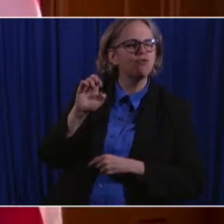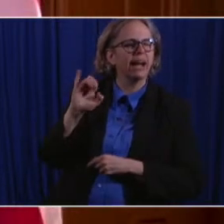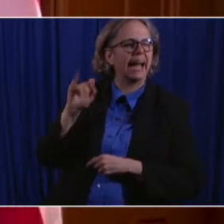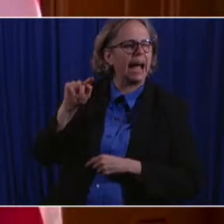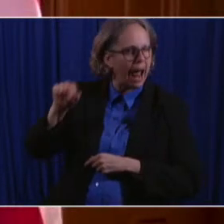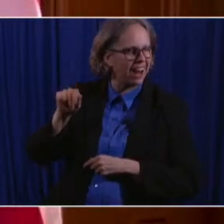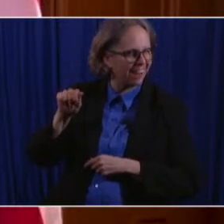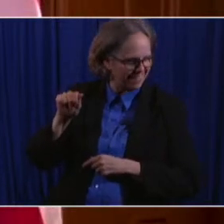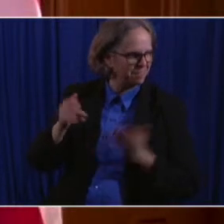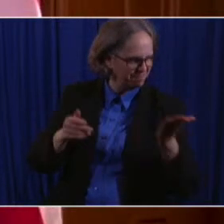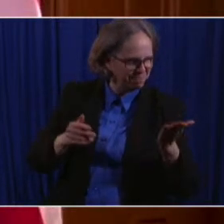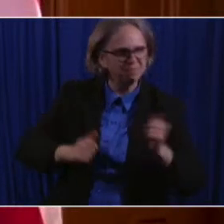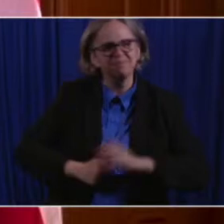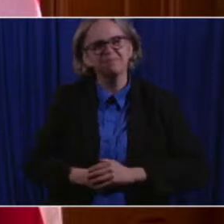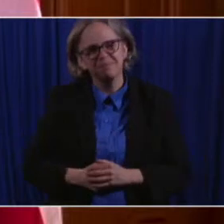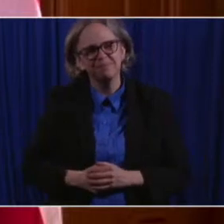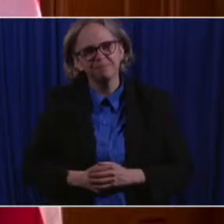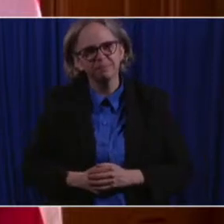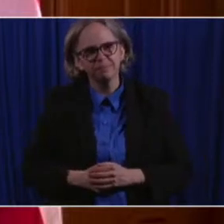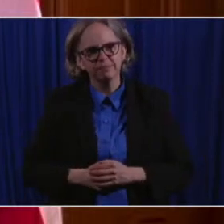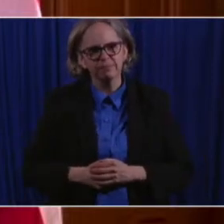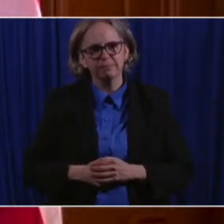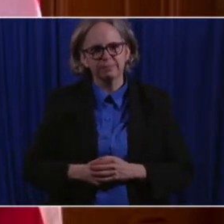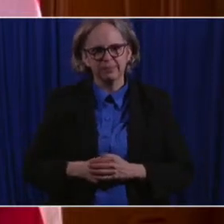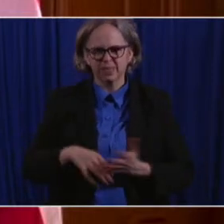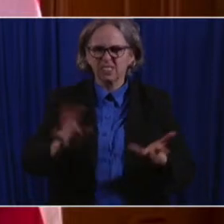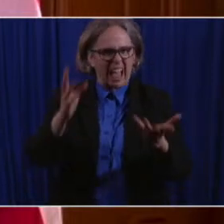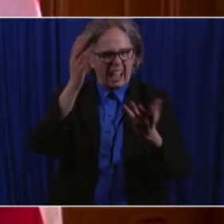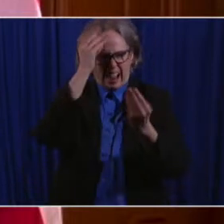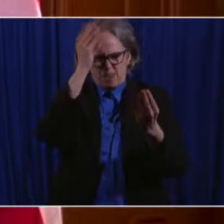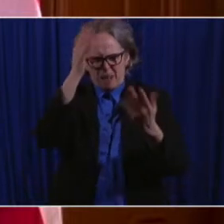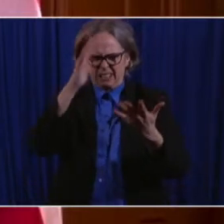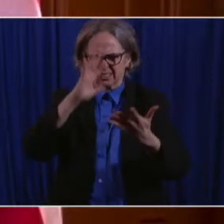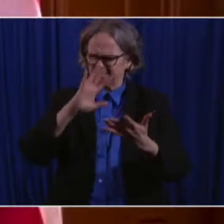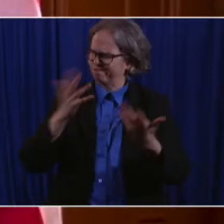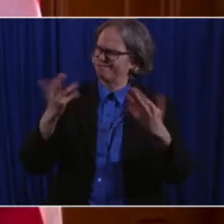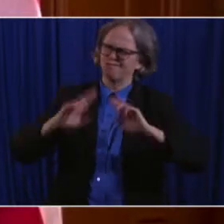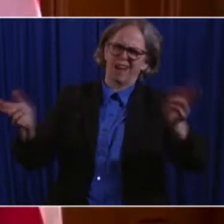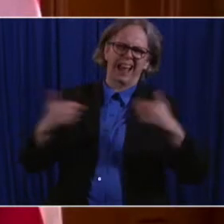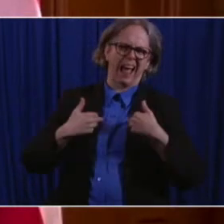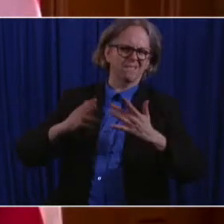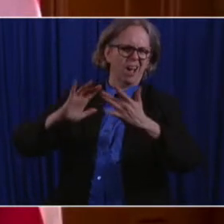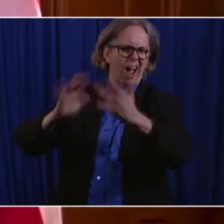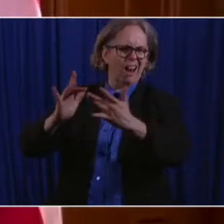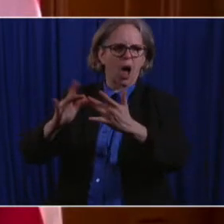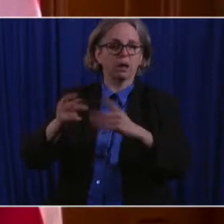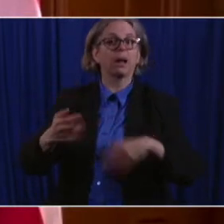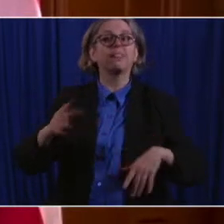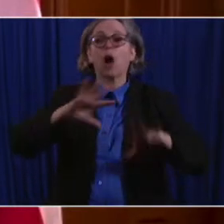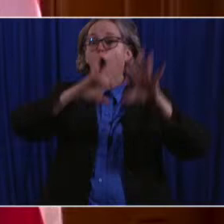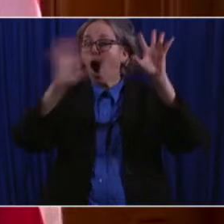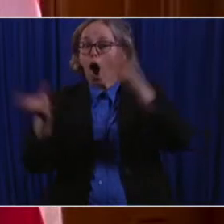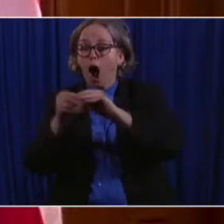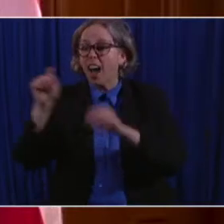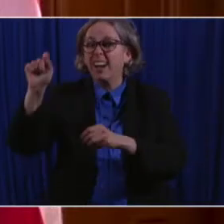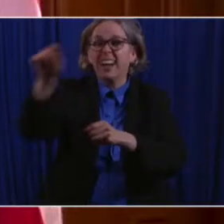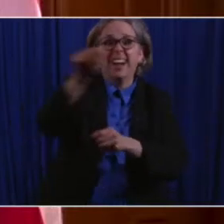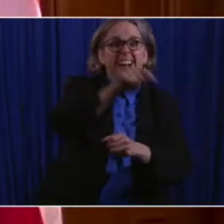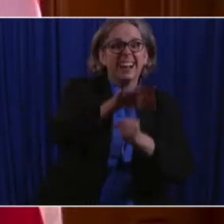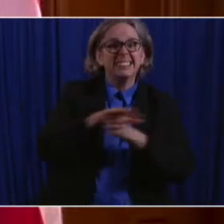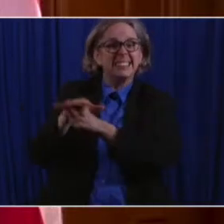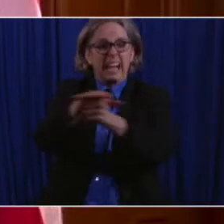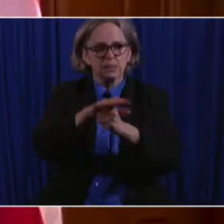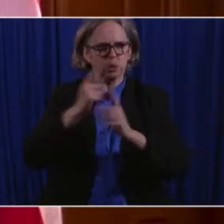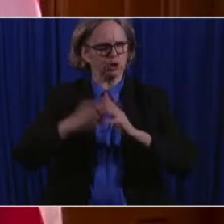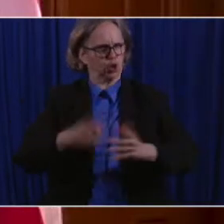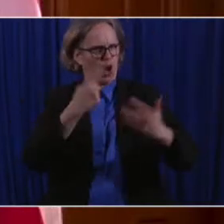1,500 doses a week. Again, this is scheduled to start on Wednesday. And all of these are in addition to